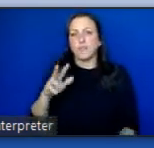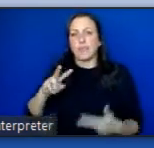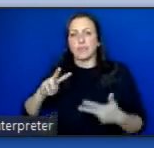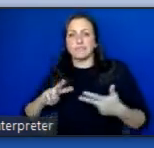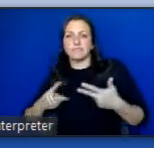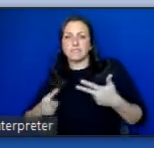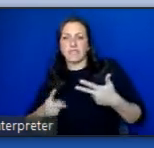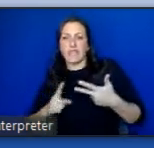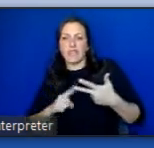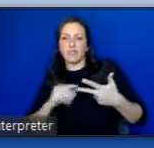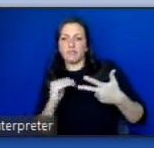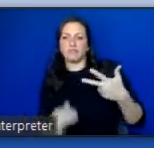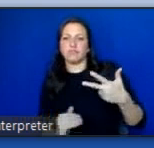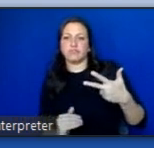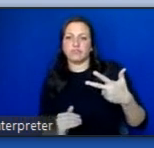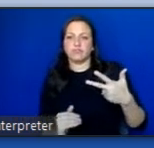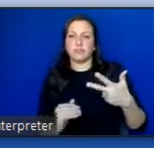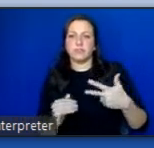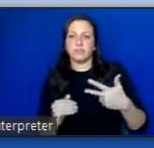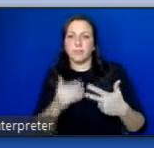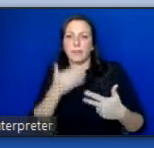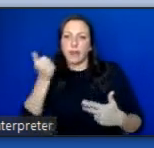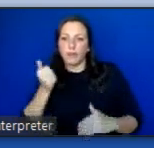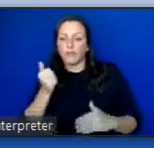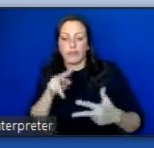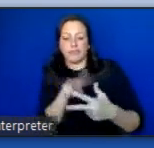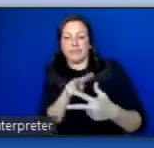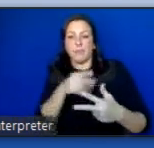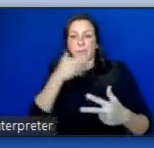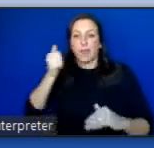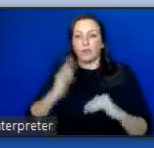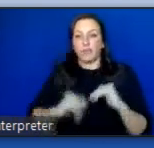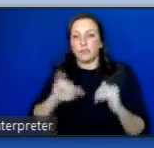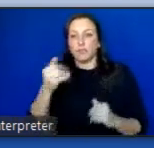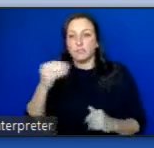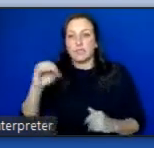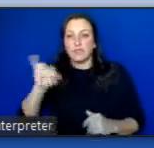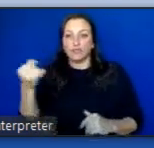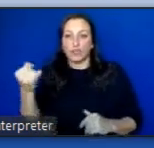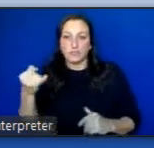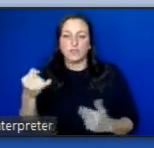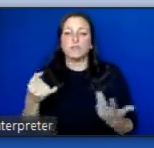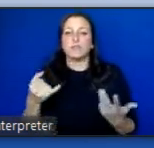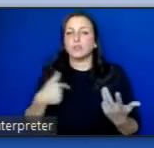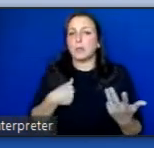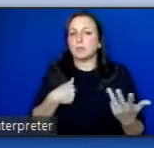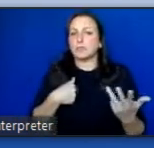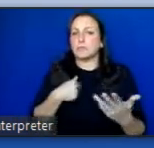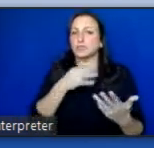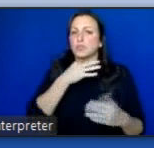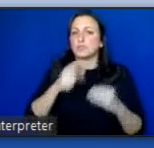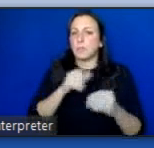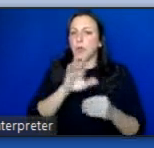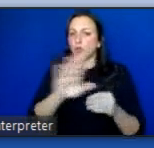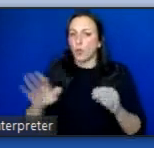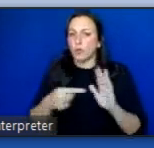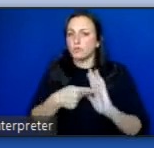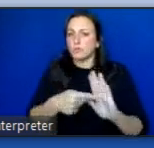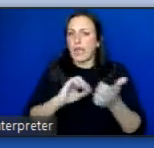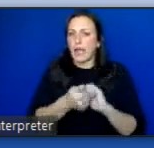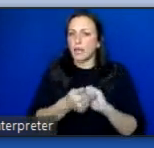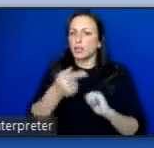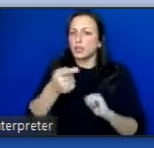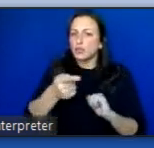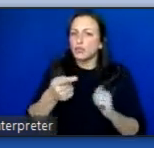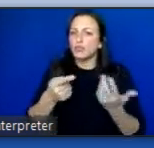vaccine to the Pfizer and Moderna vaccines. And so I'm wondering about your messaging on that. How do you get around that, and how do you get over a public perception that